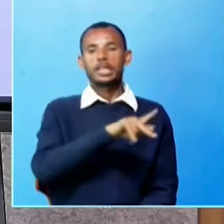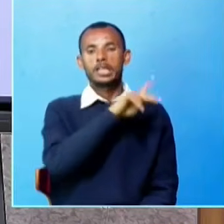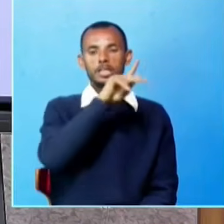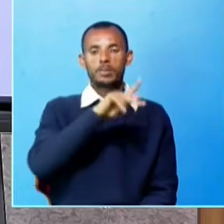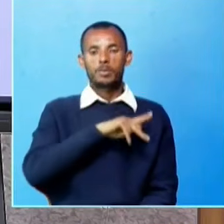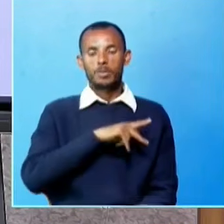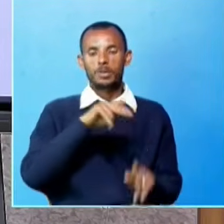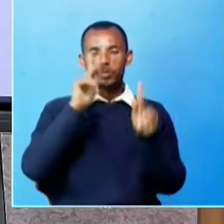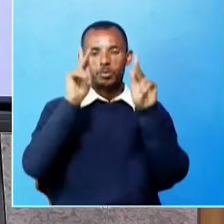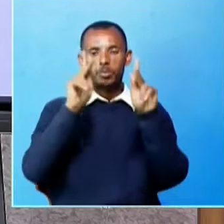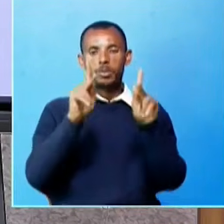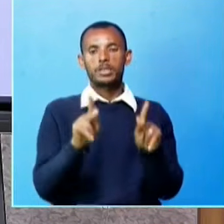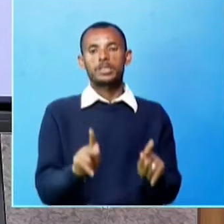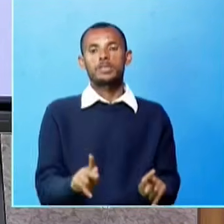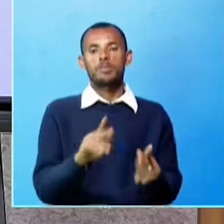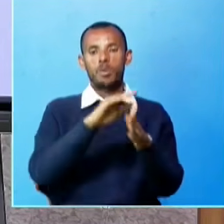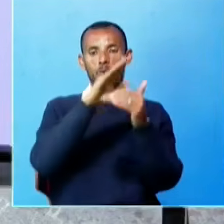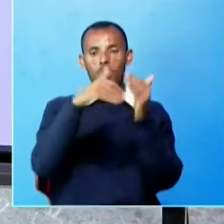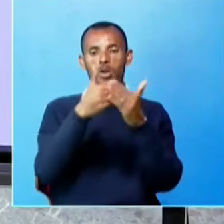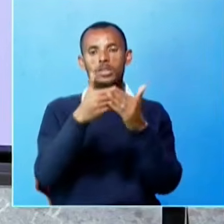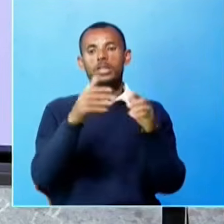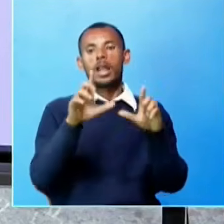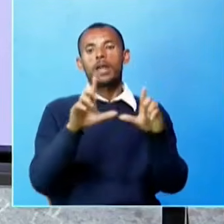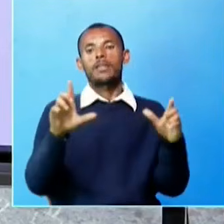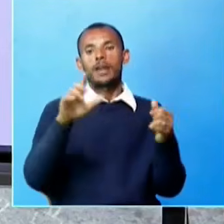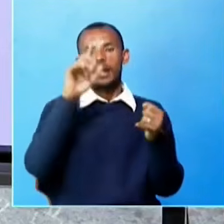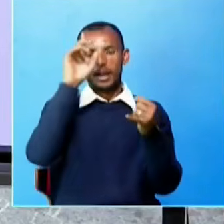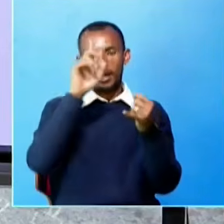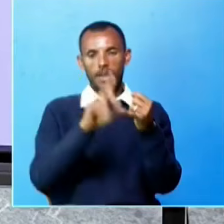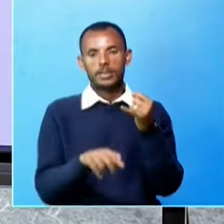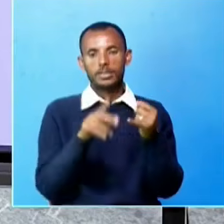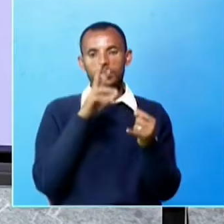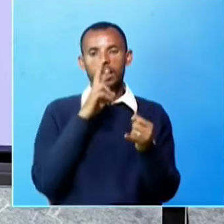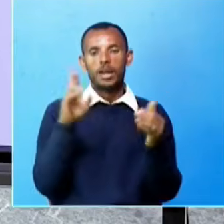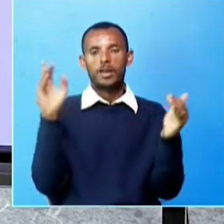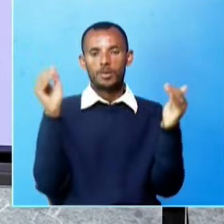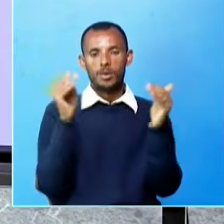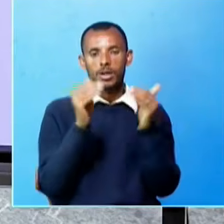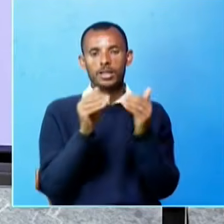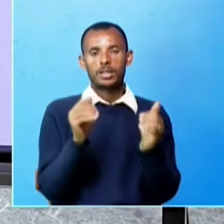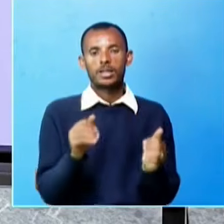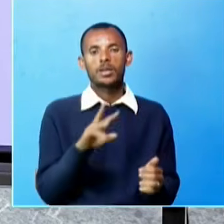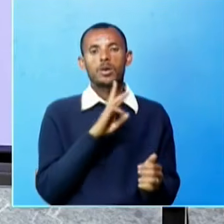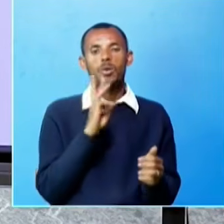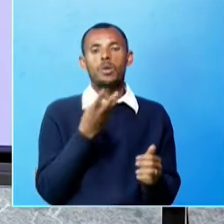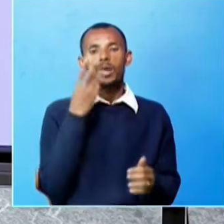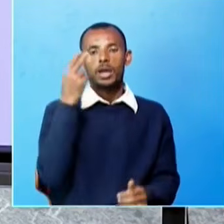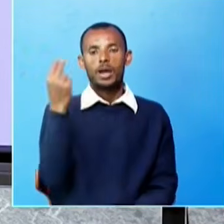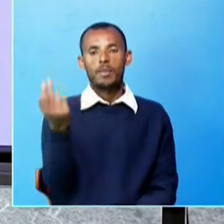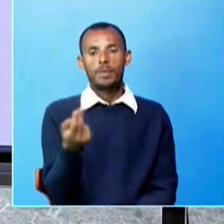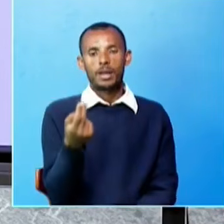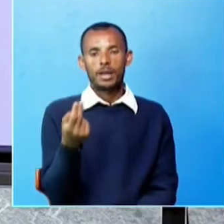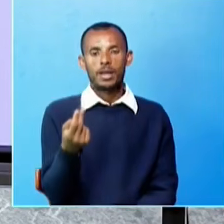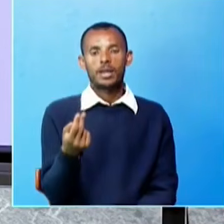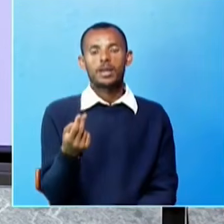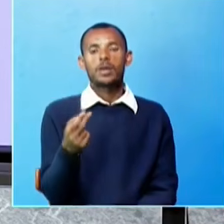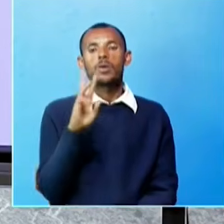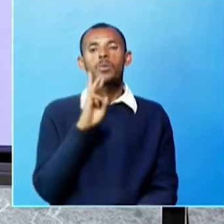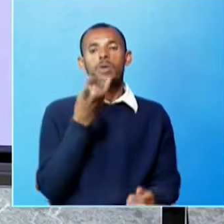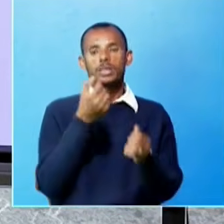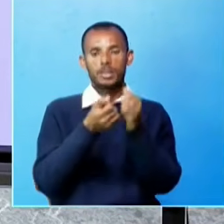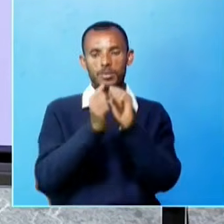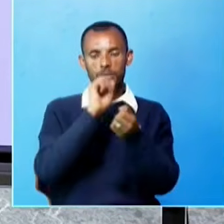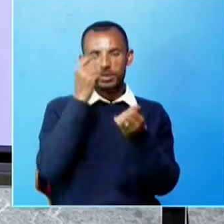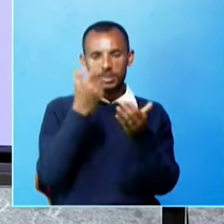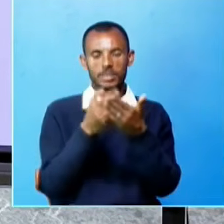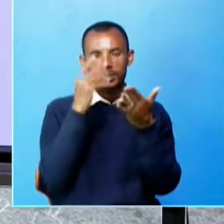of a prism, all the lateral edges are congruent. So we apply, or we substitute this thing.